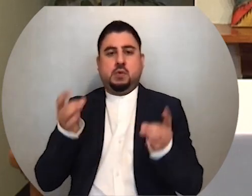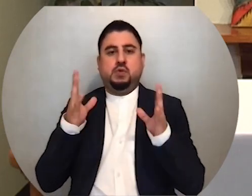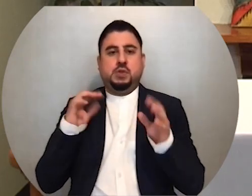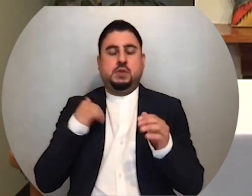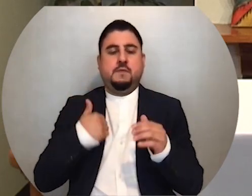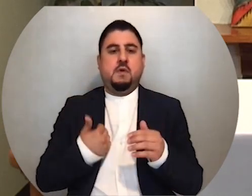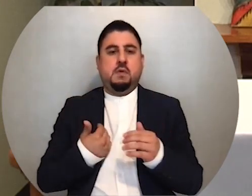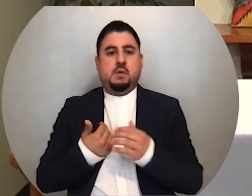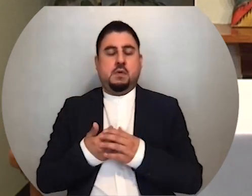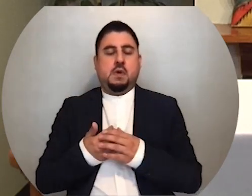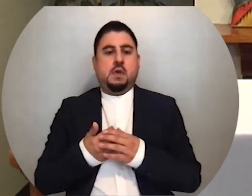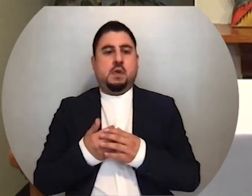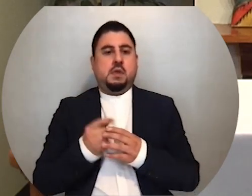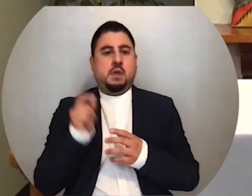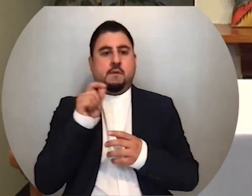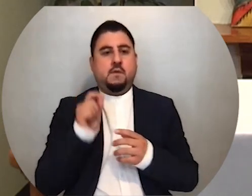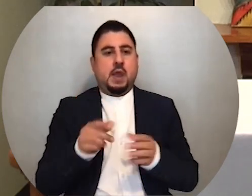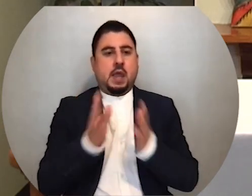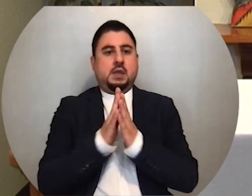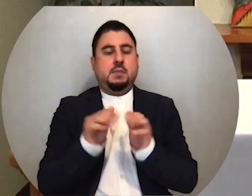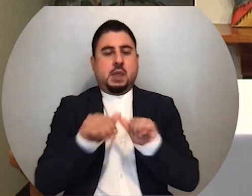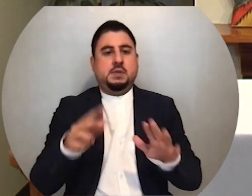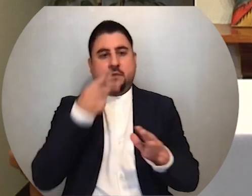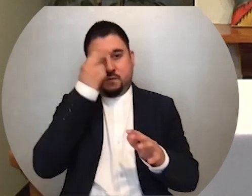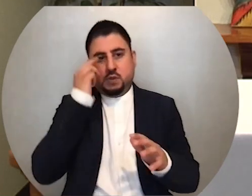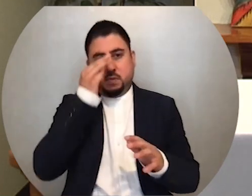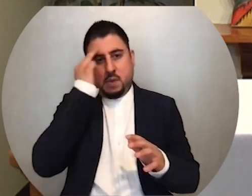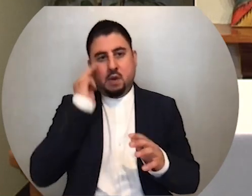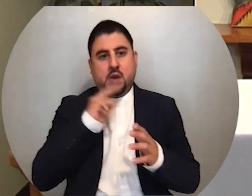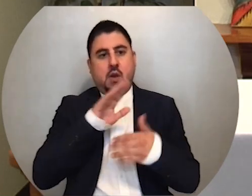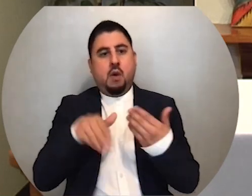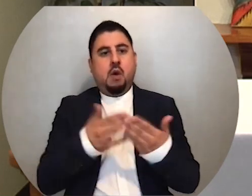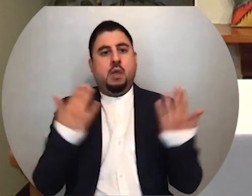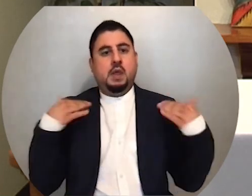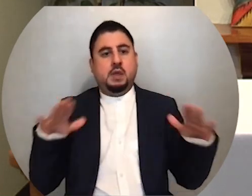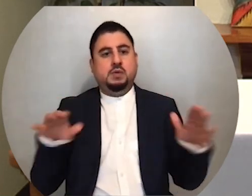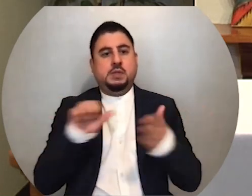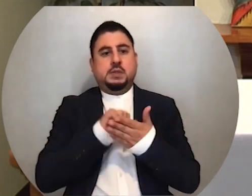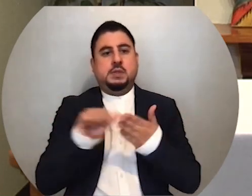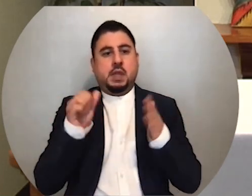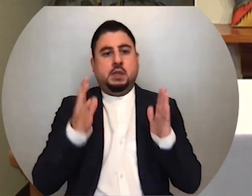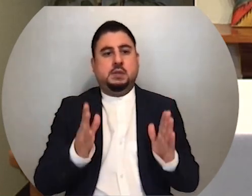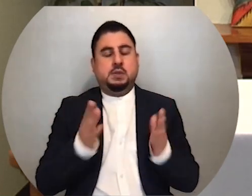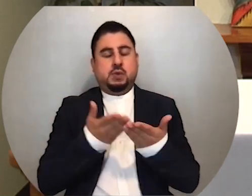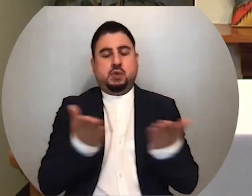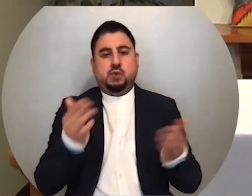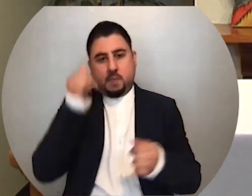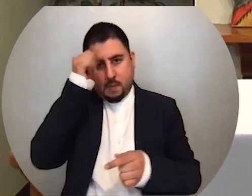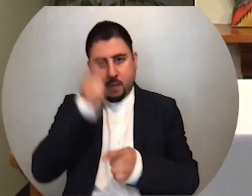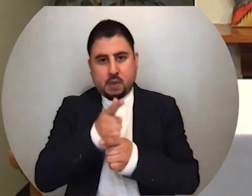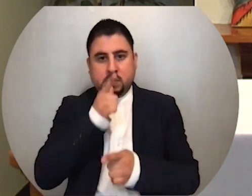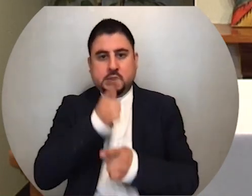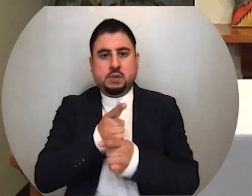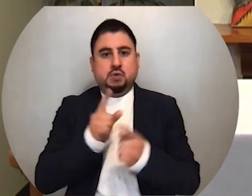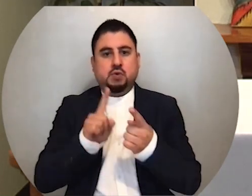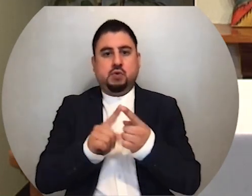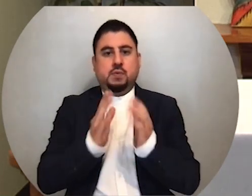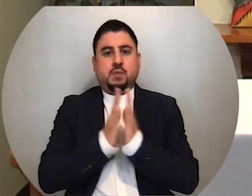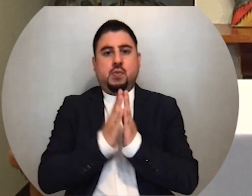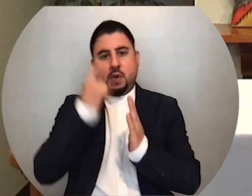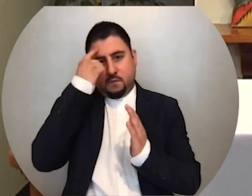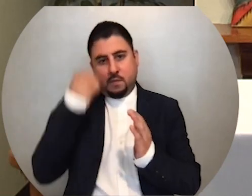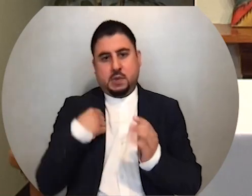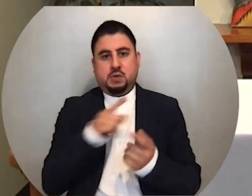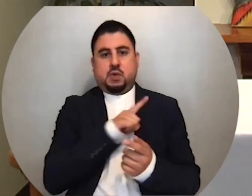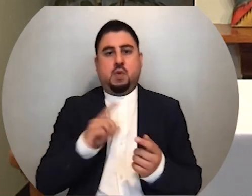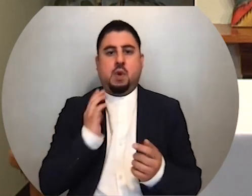through my most grievous fault. Therefore I ask Blessed Mary ever Virgin, all the angels and saints, and you, my brothers and sisters,